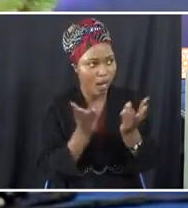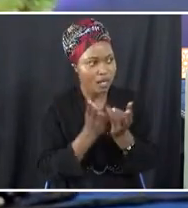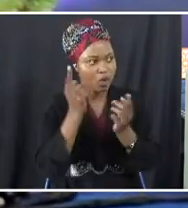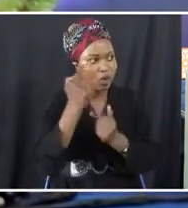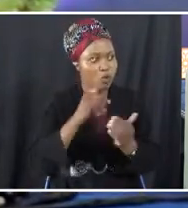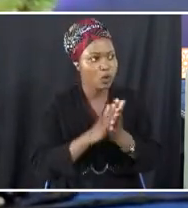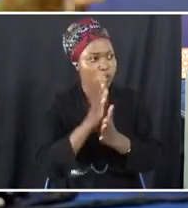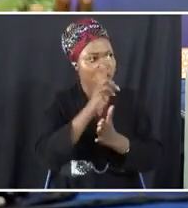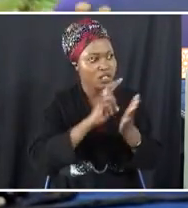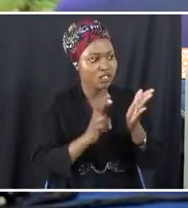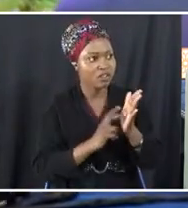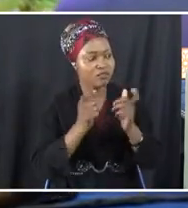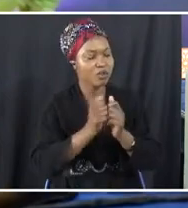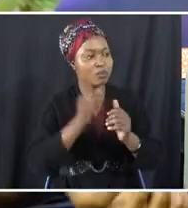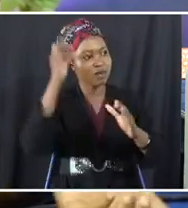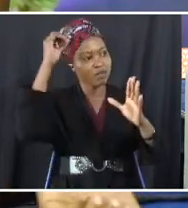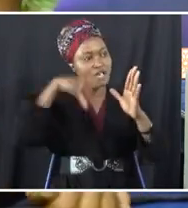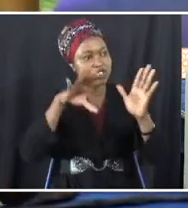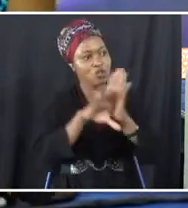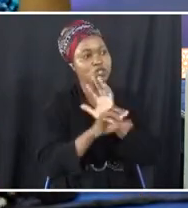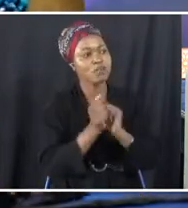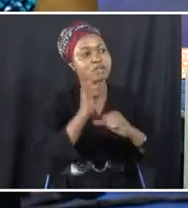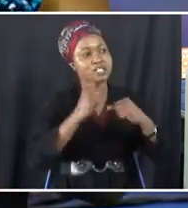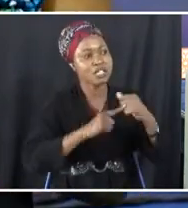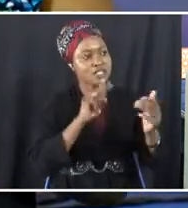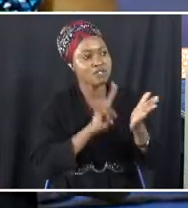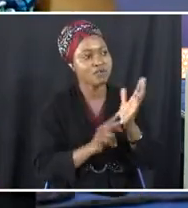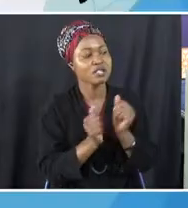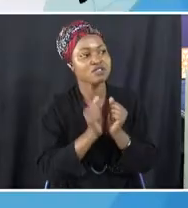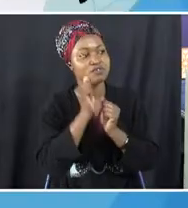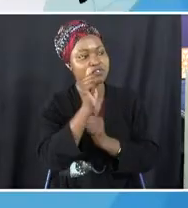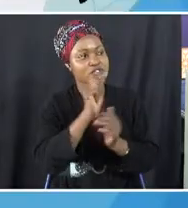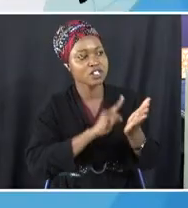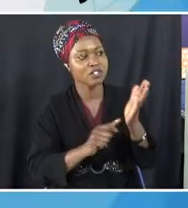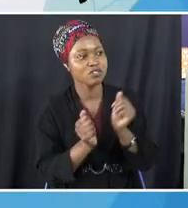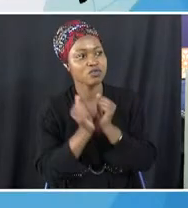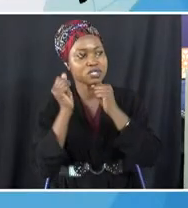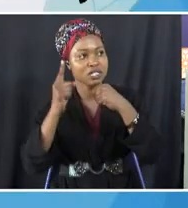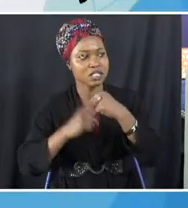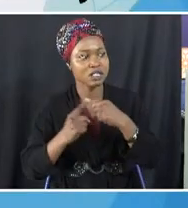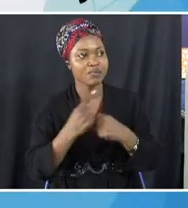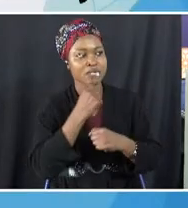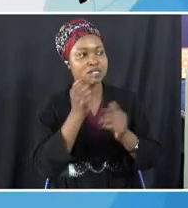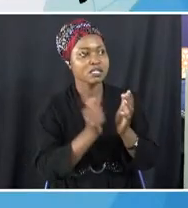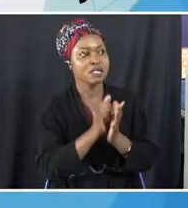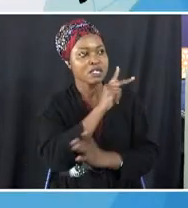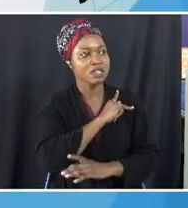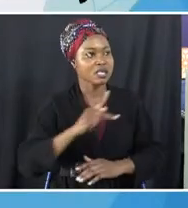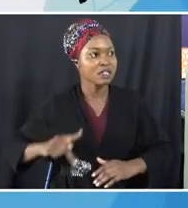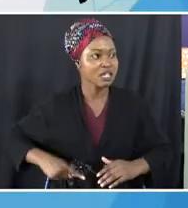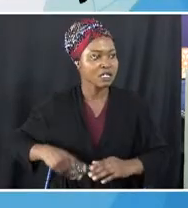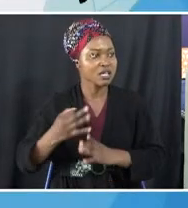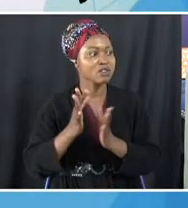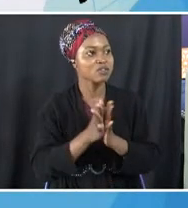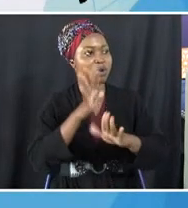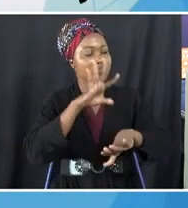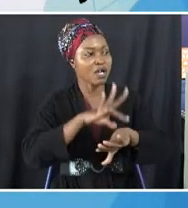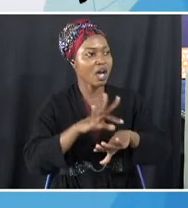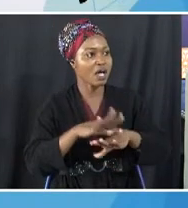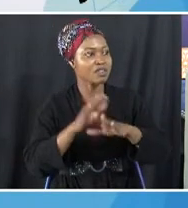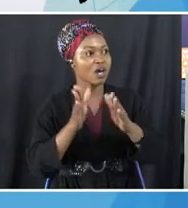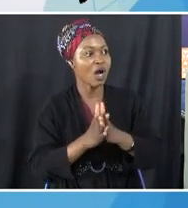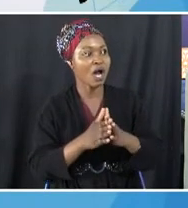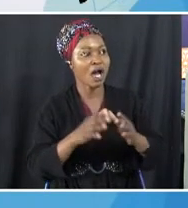world. We read from Revelation chapter 6, verse 15 to 16, that the kings